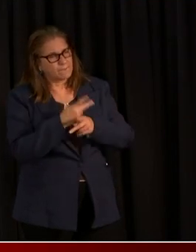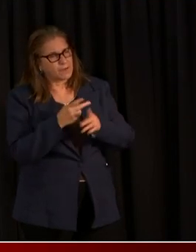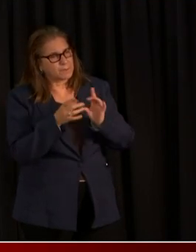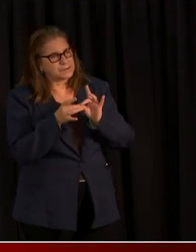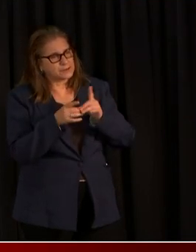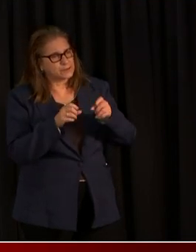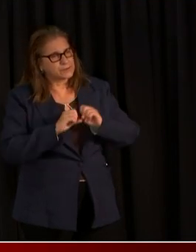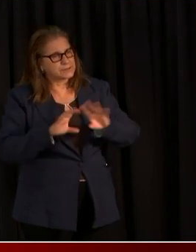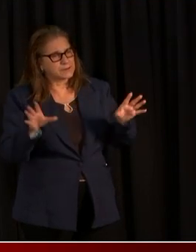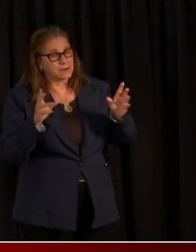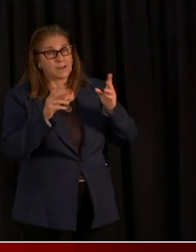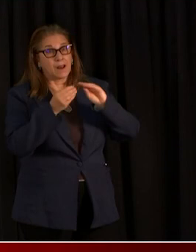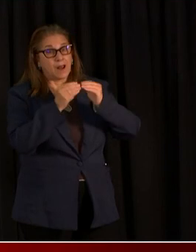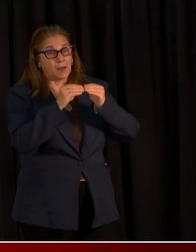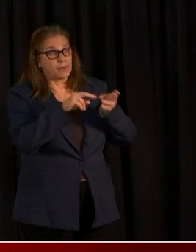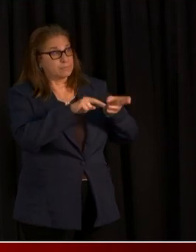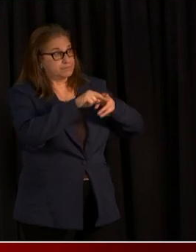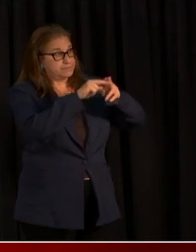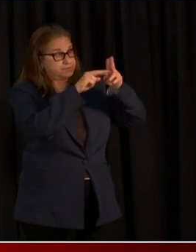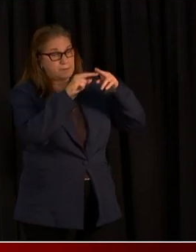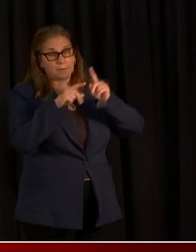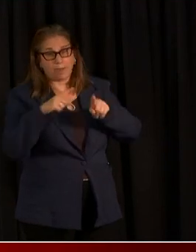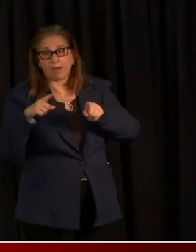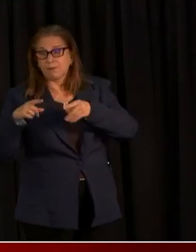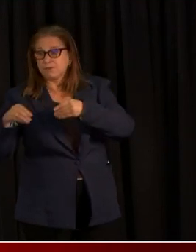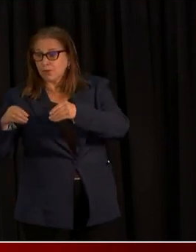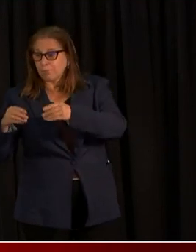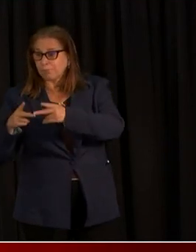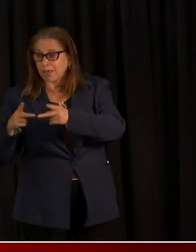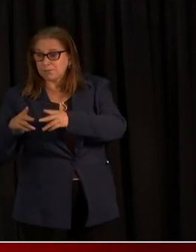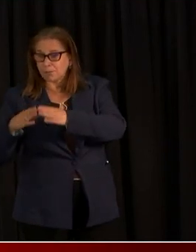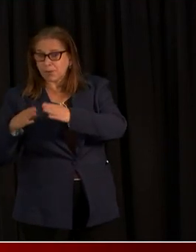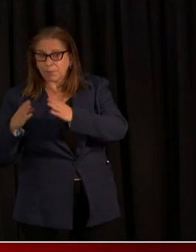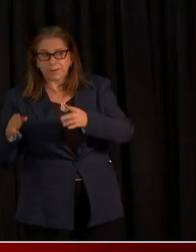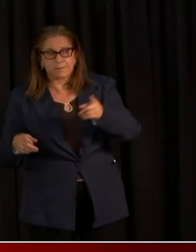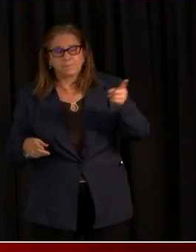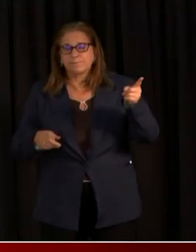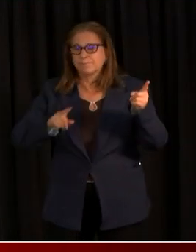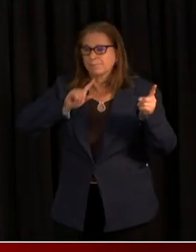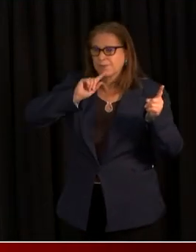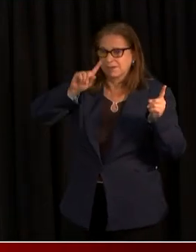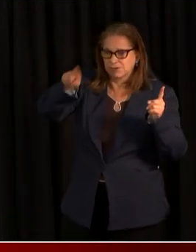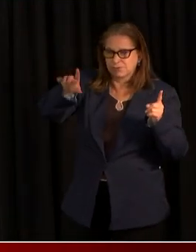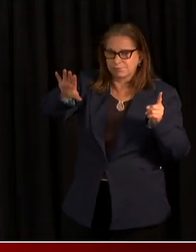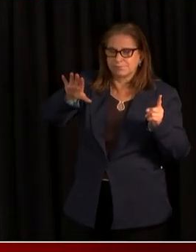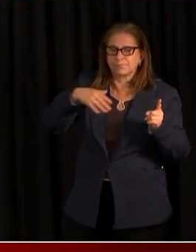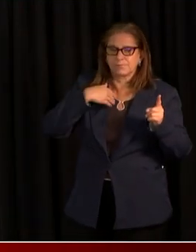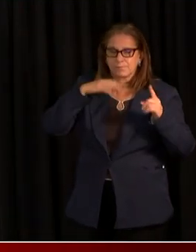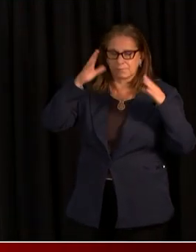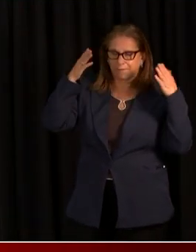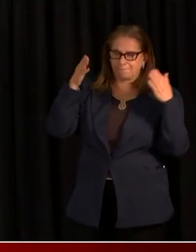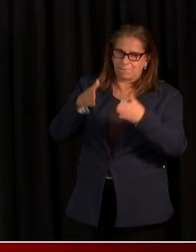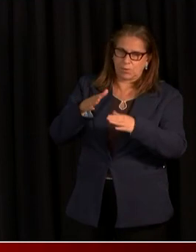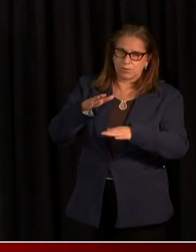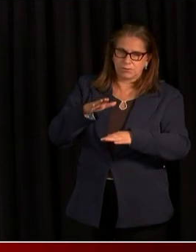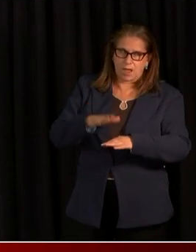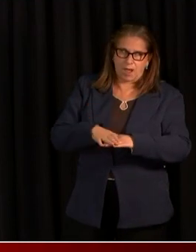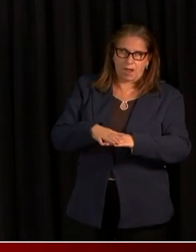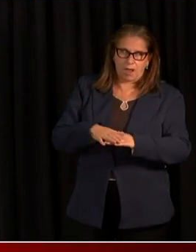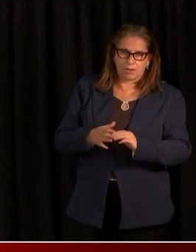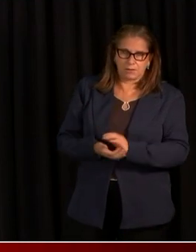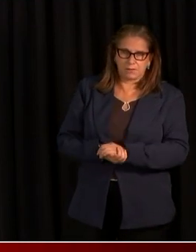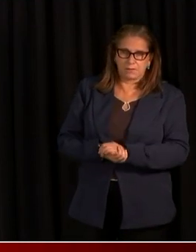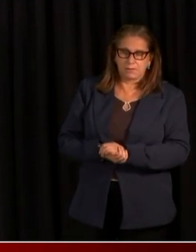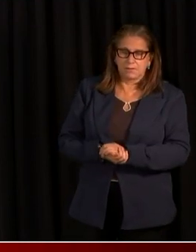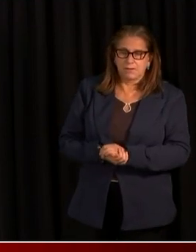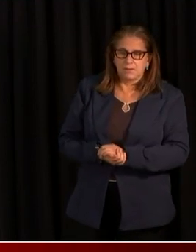receiving, perhaps? Well, I think that all of us have focused on a